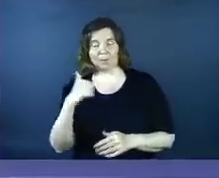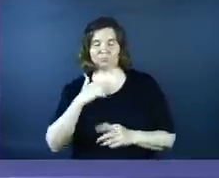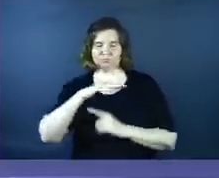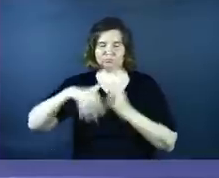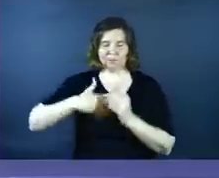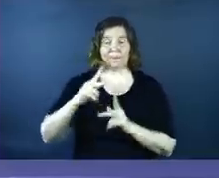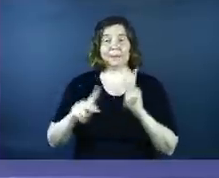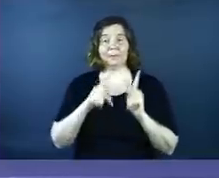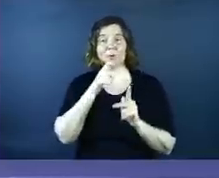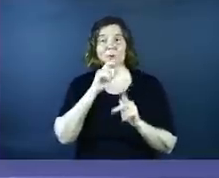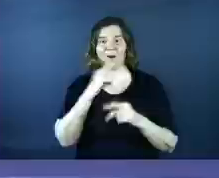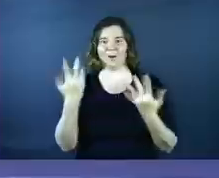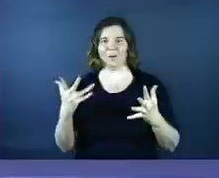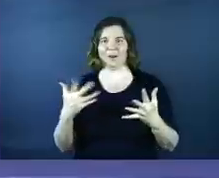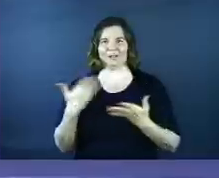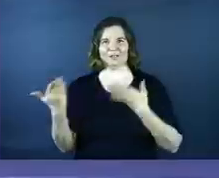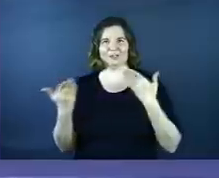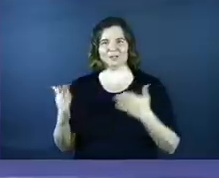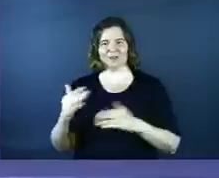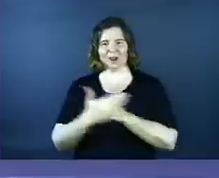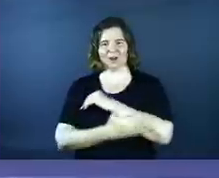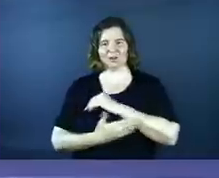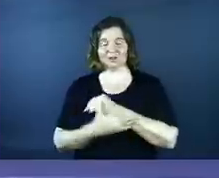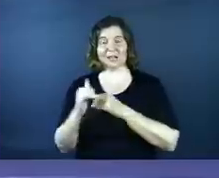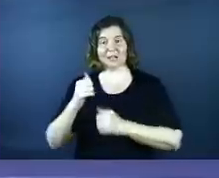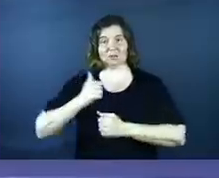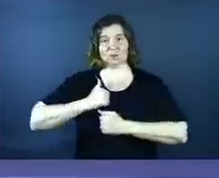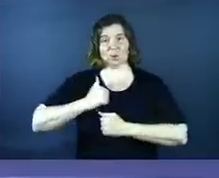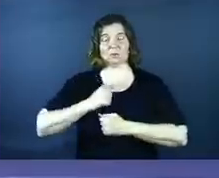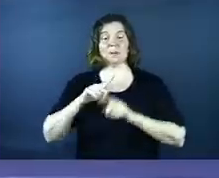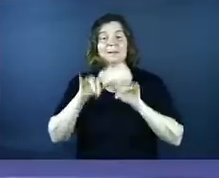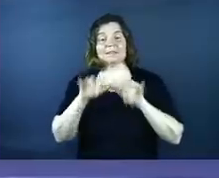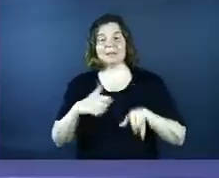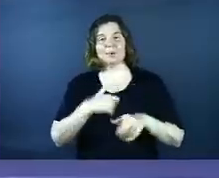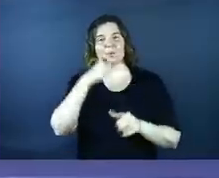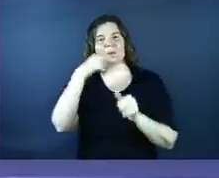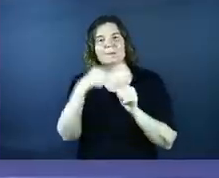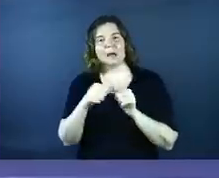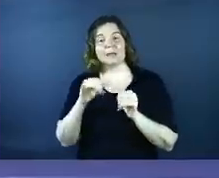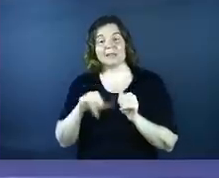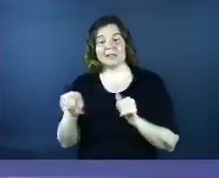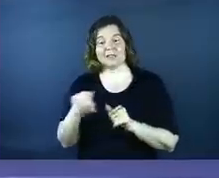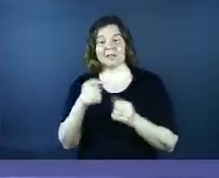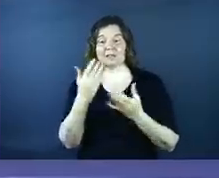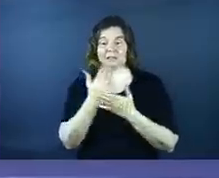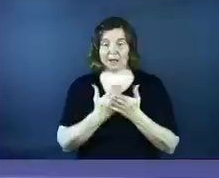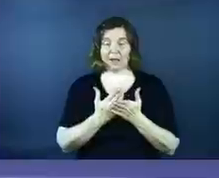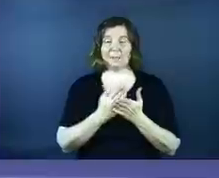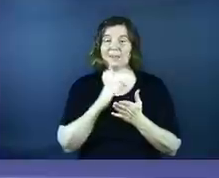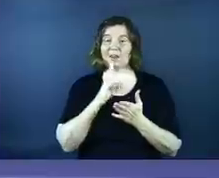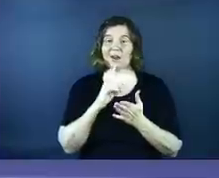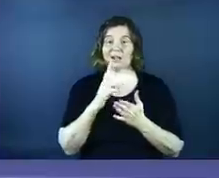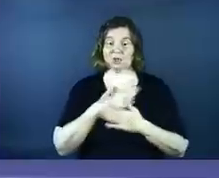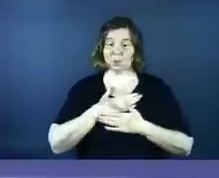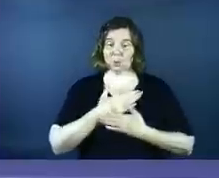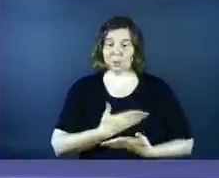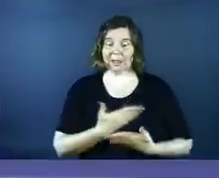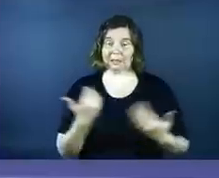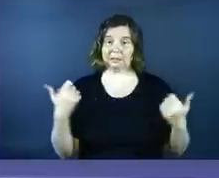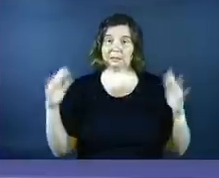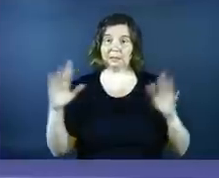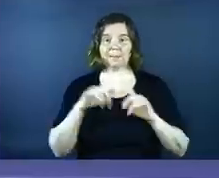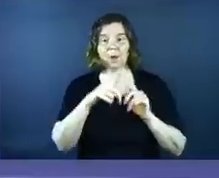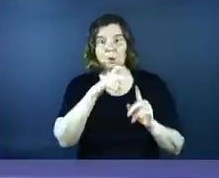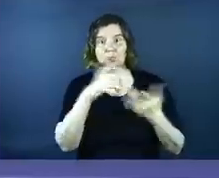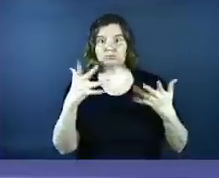who are already serving our country as soldiers, but we're reminded of the fact that there are some that are not just willing to give their lives,